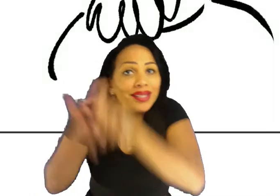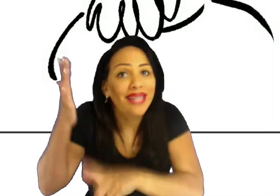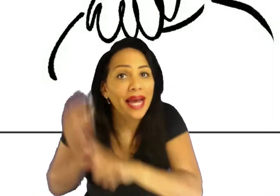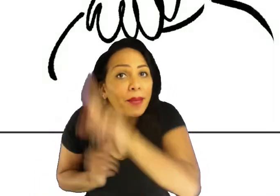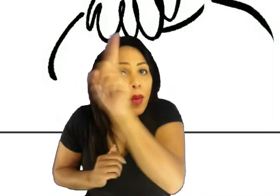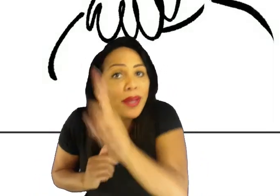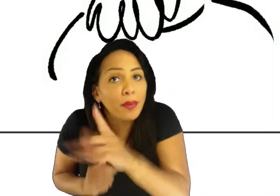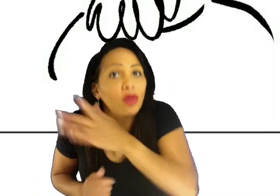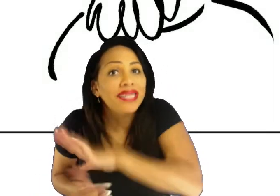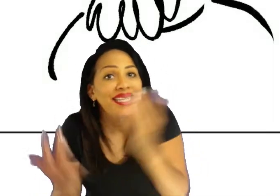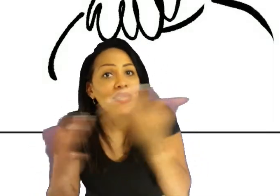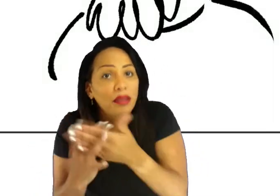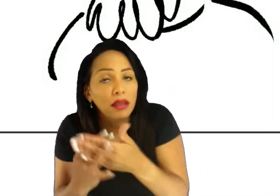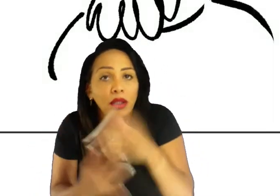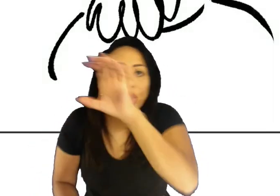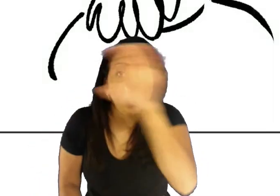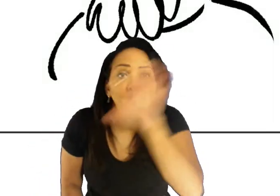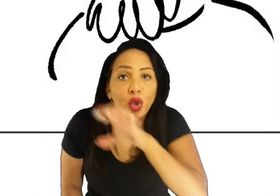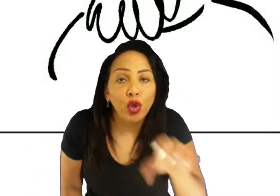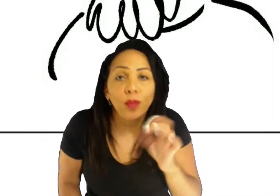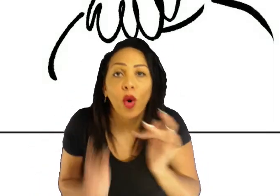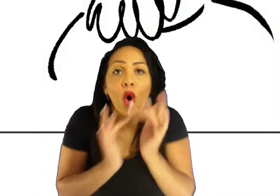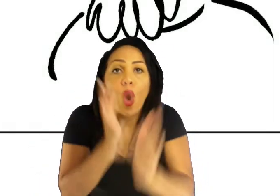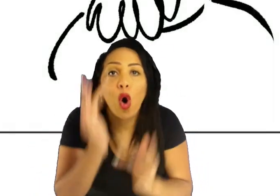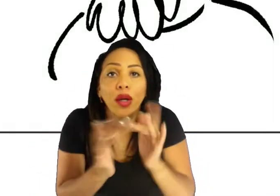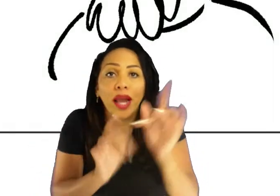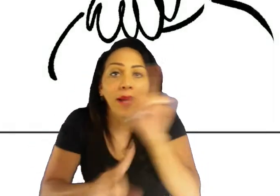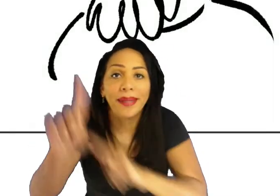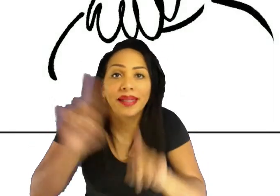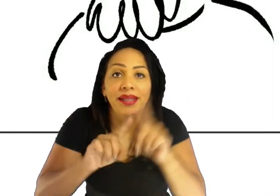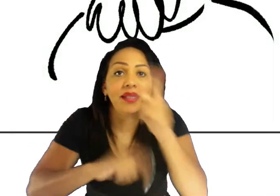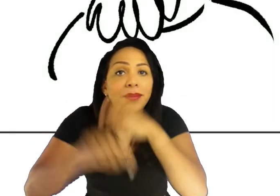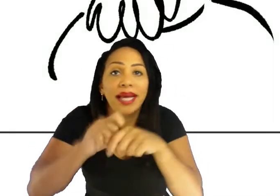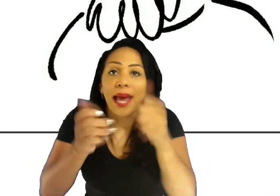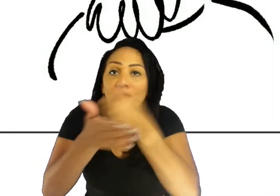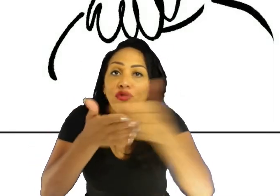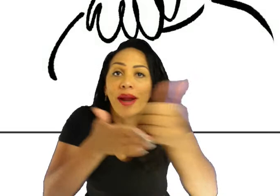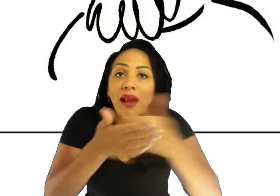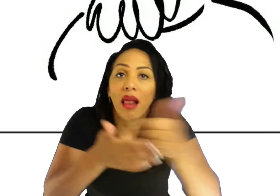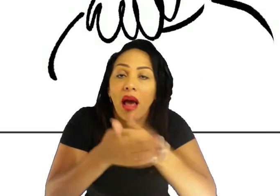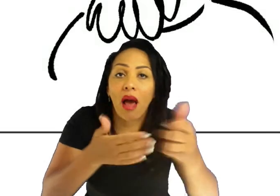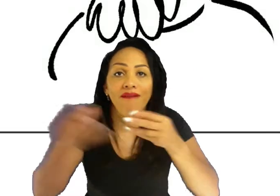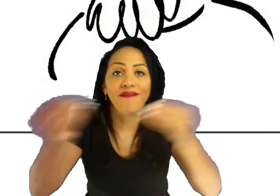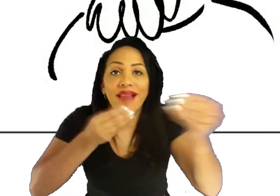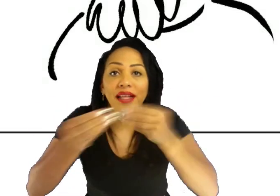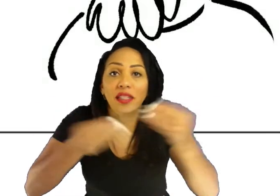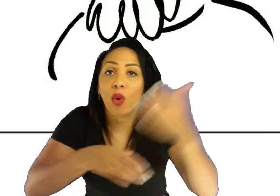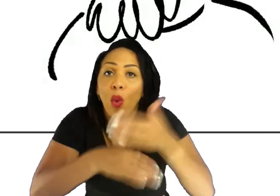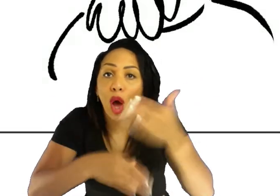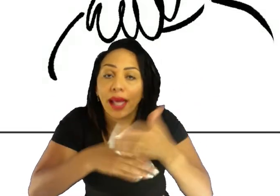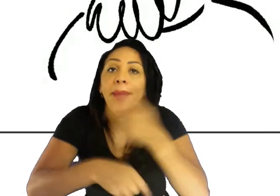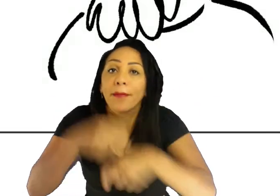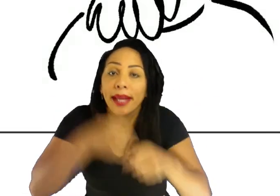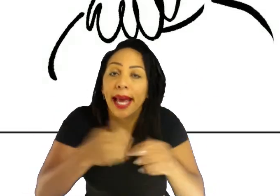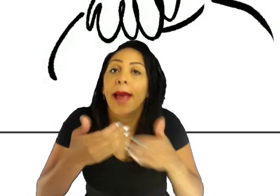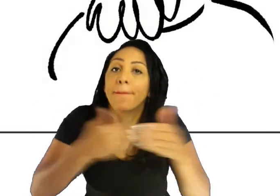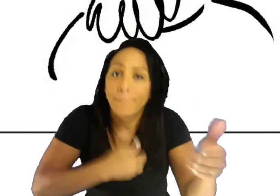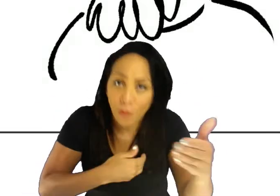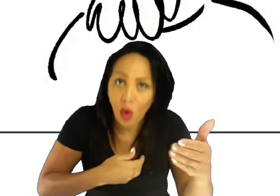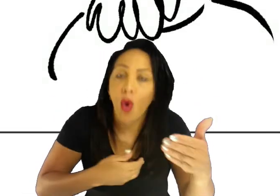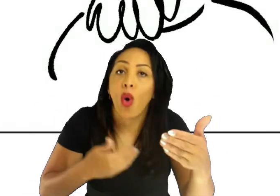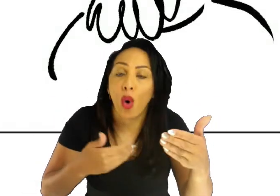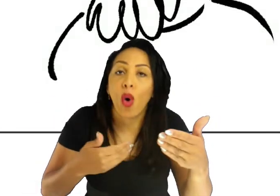Zoom and online meetings became regular practice for everyone. Flexible working became a lot more common,